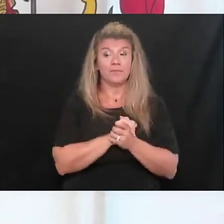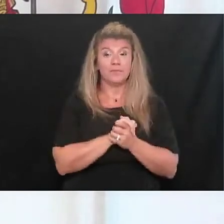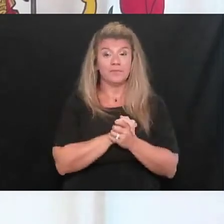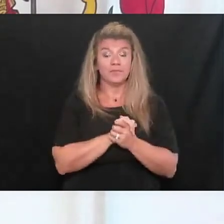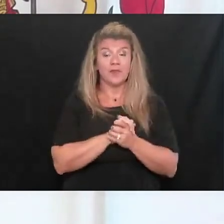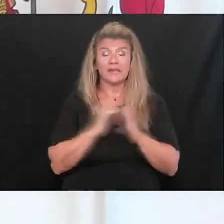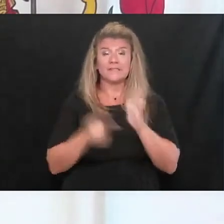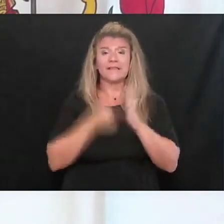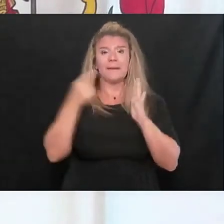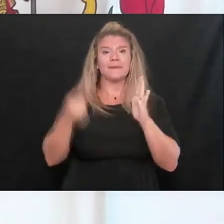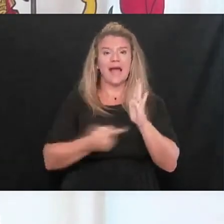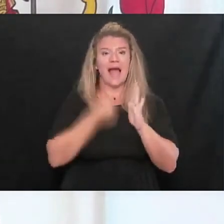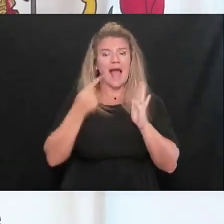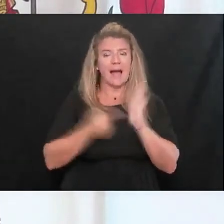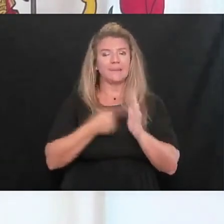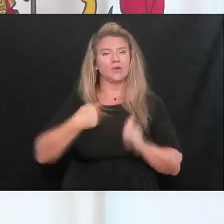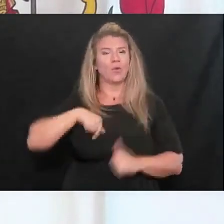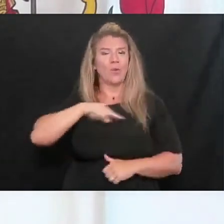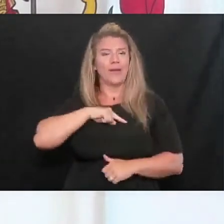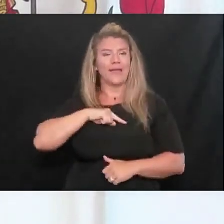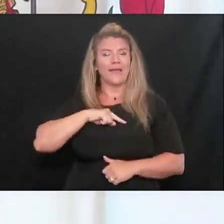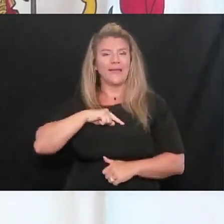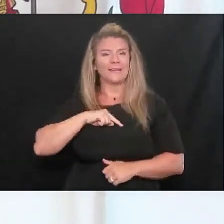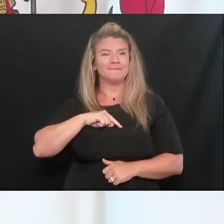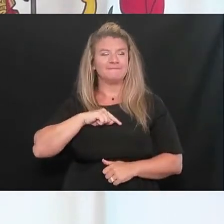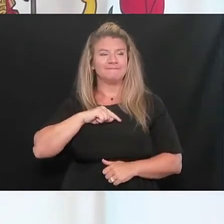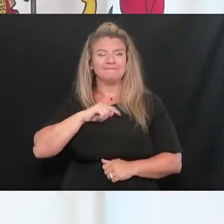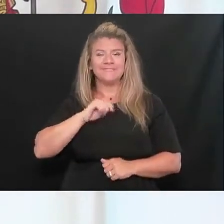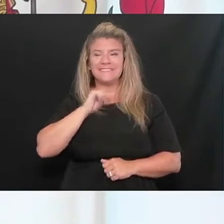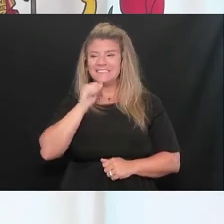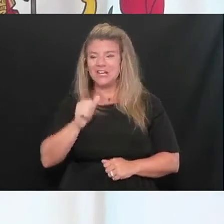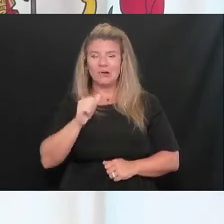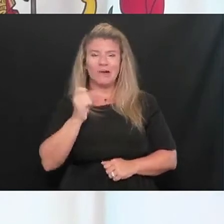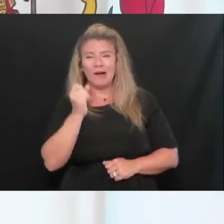we sometimes take for granted, a